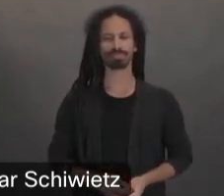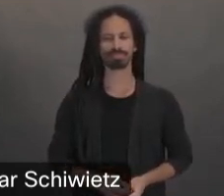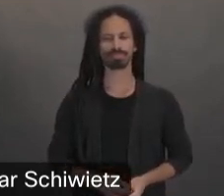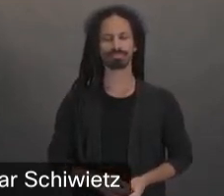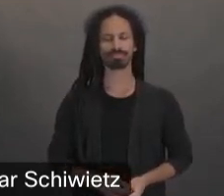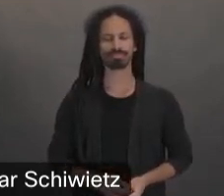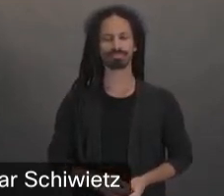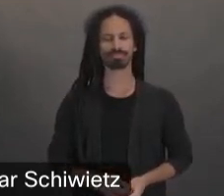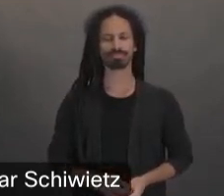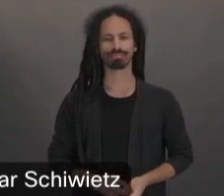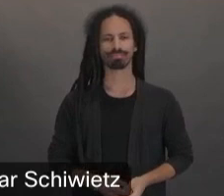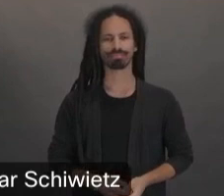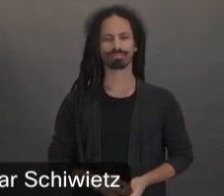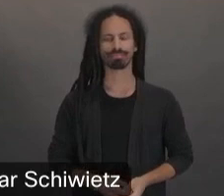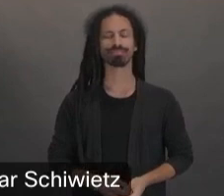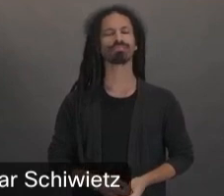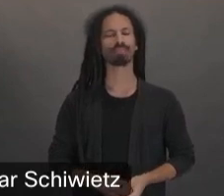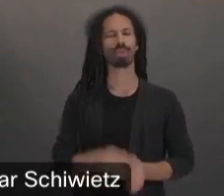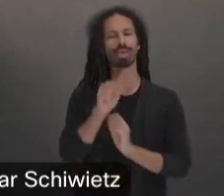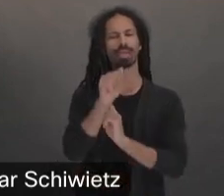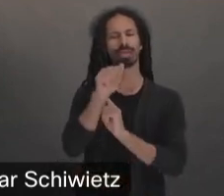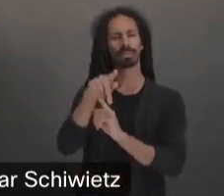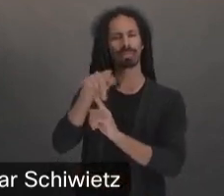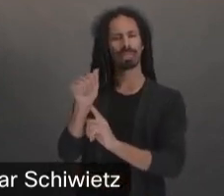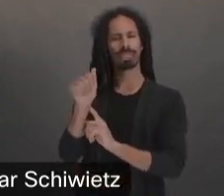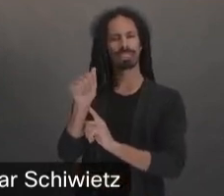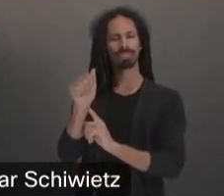So what is APA?